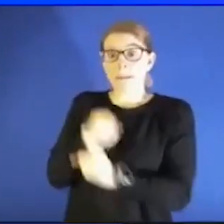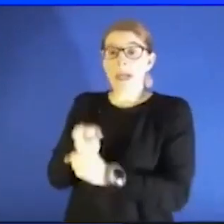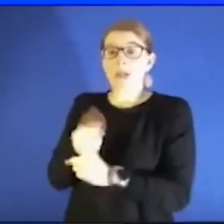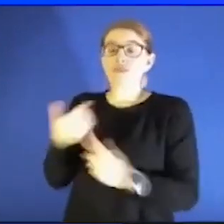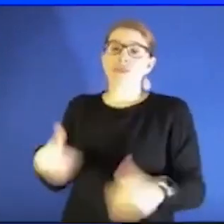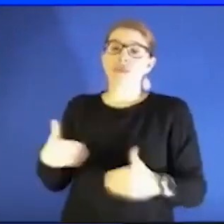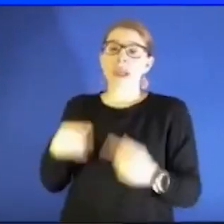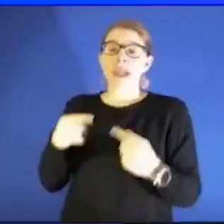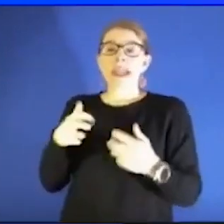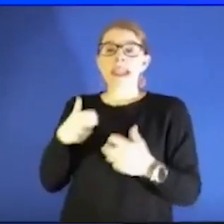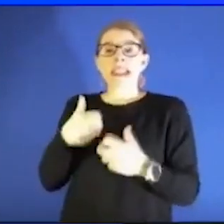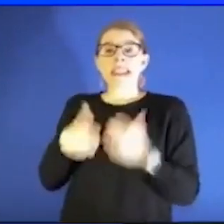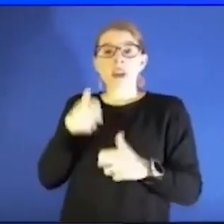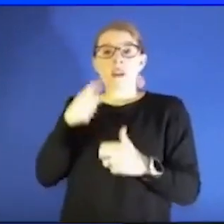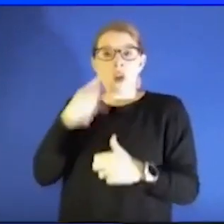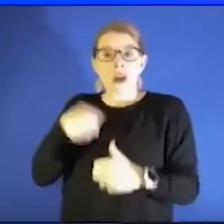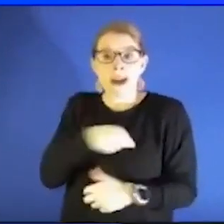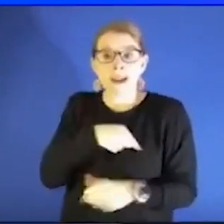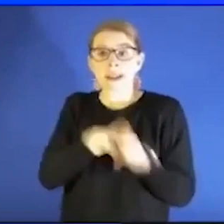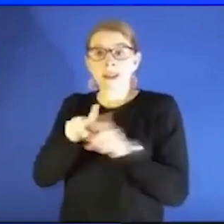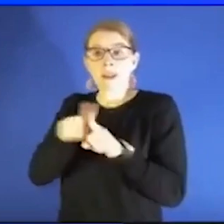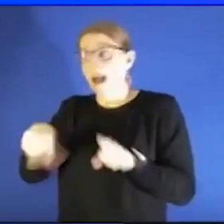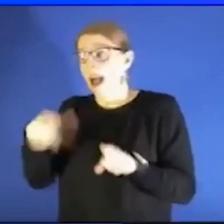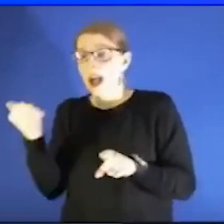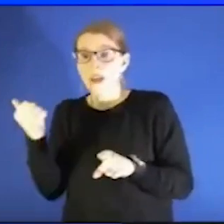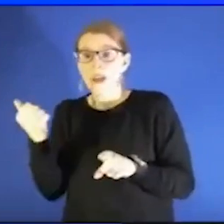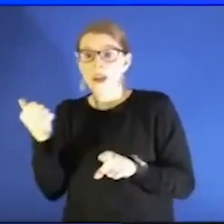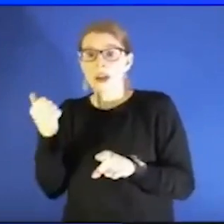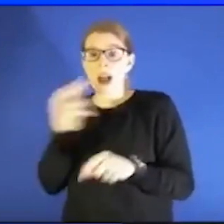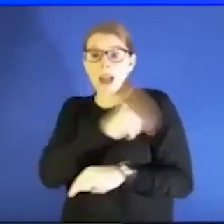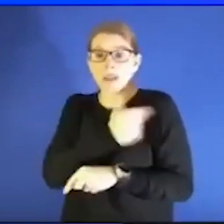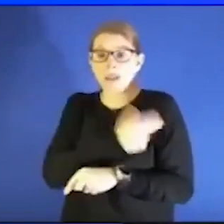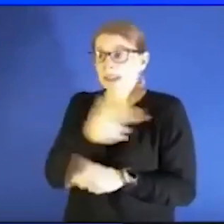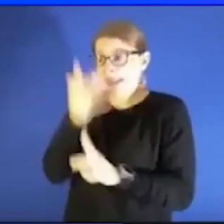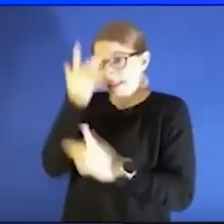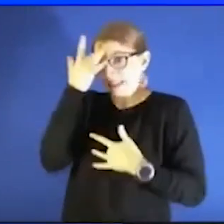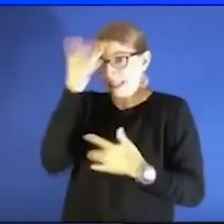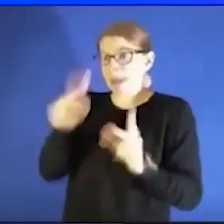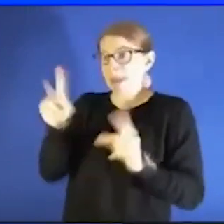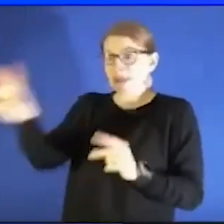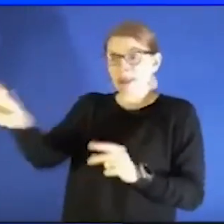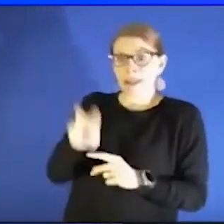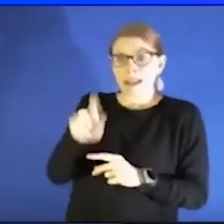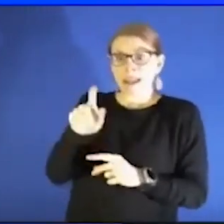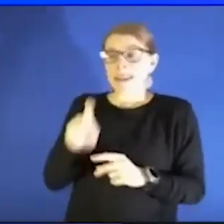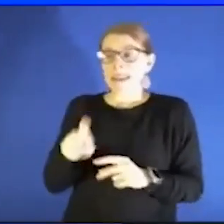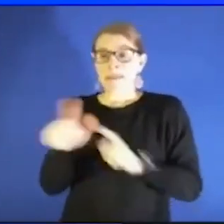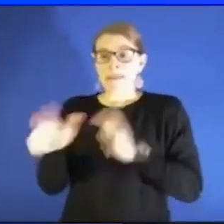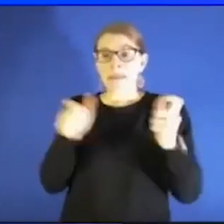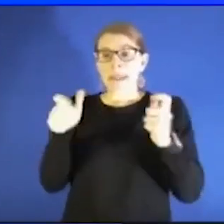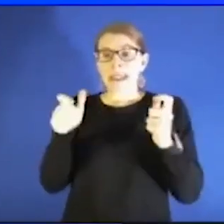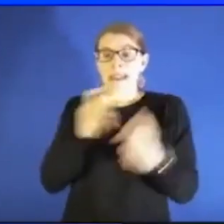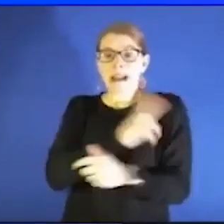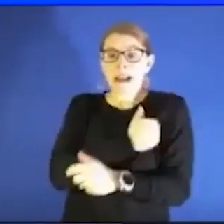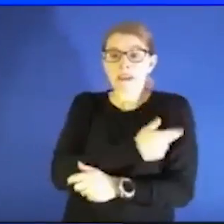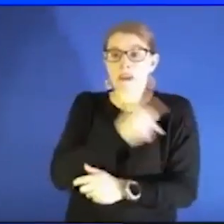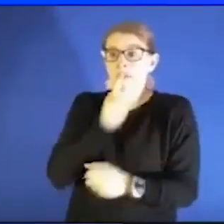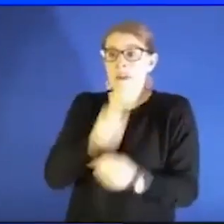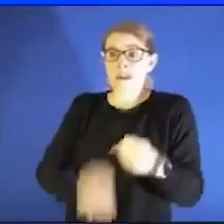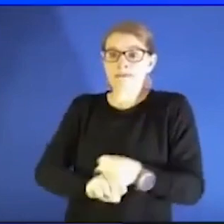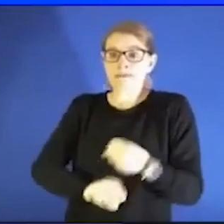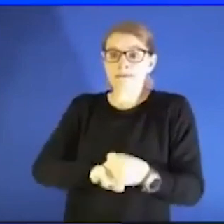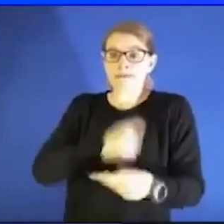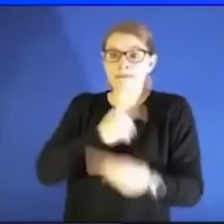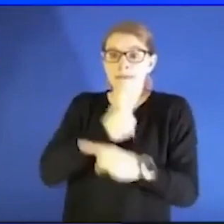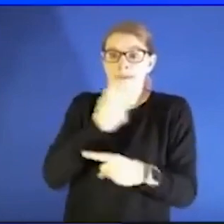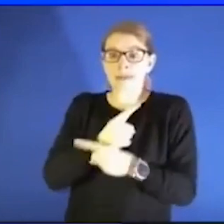and other hospitals to get those sick people who need to be at a larger hospital in. I think in December